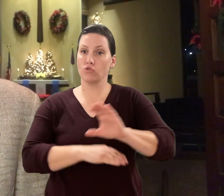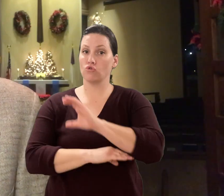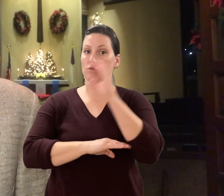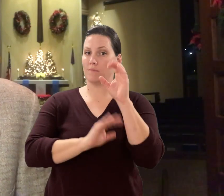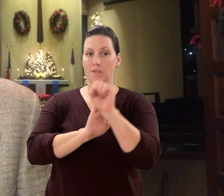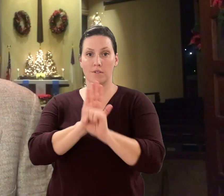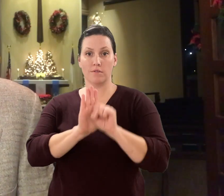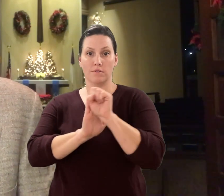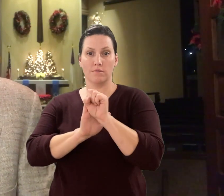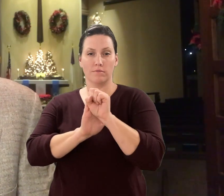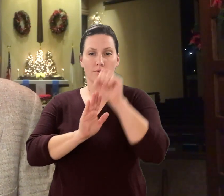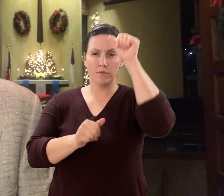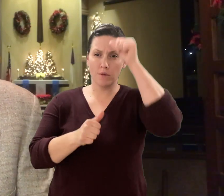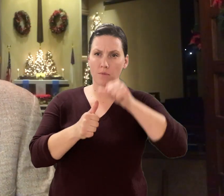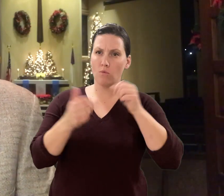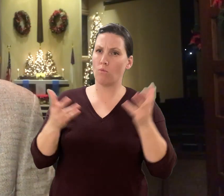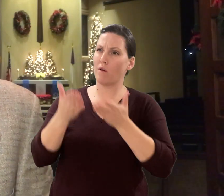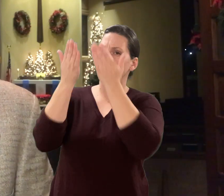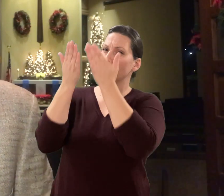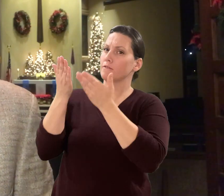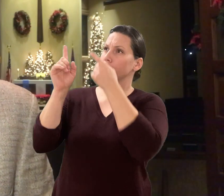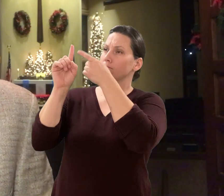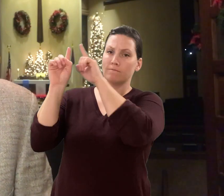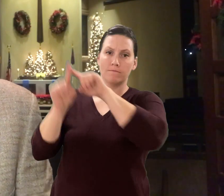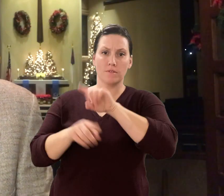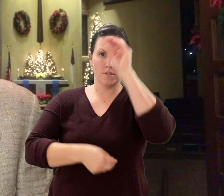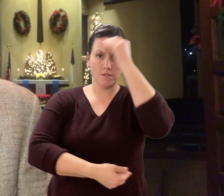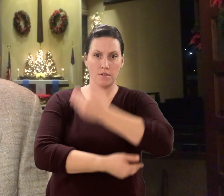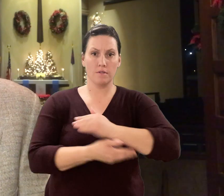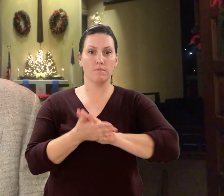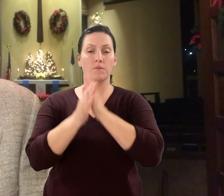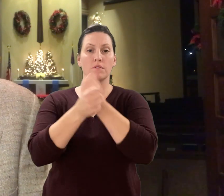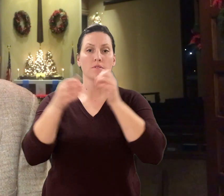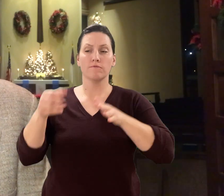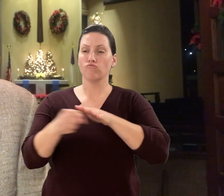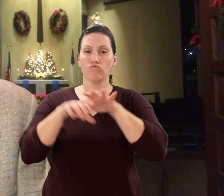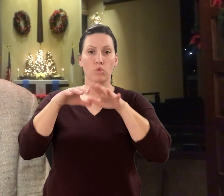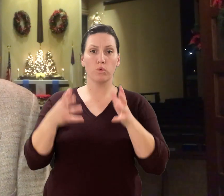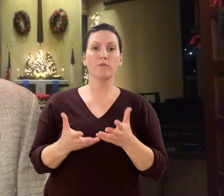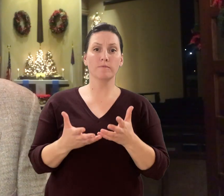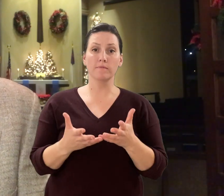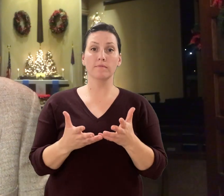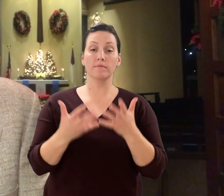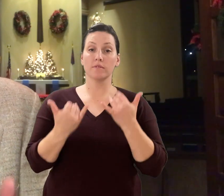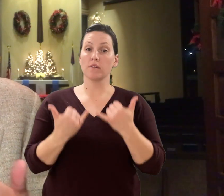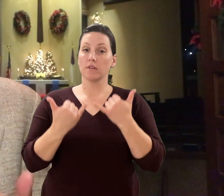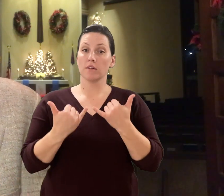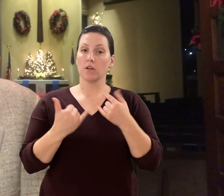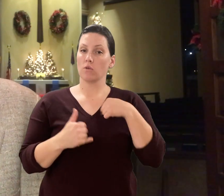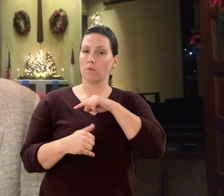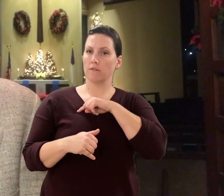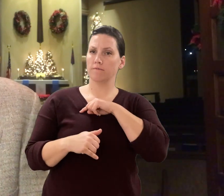remembering that God sent His Son to be the Savior of the world. What we're going to do over the next couple weeks of Advent is